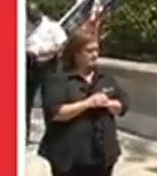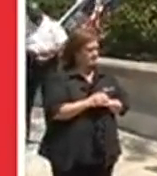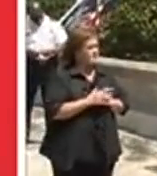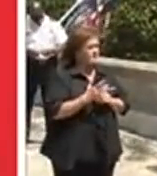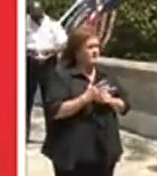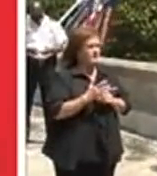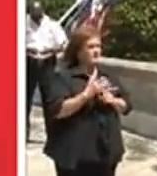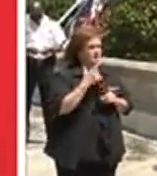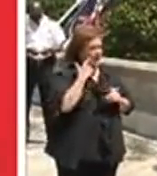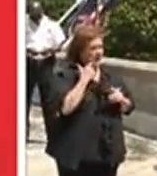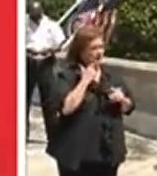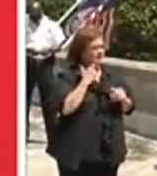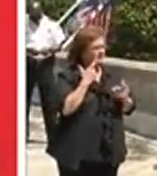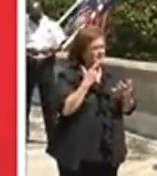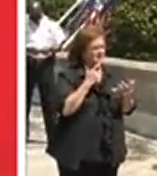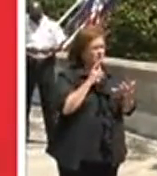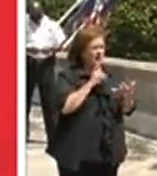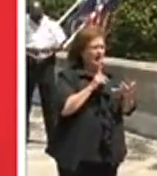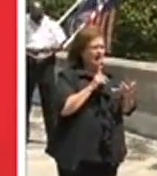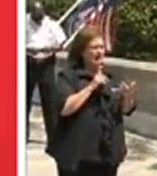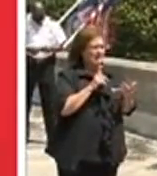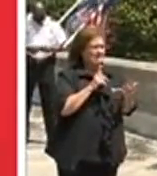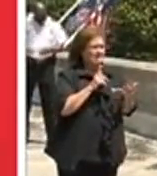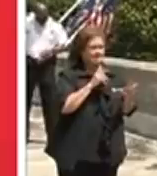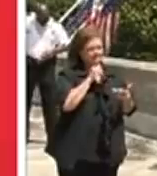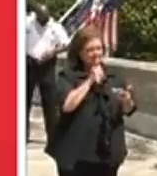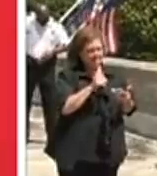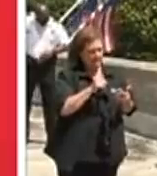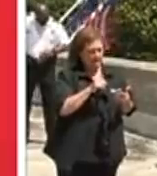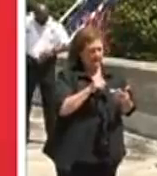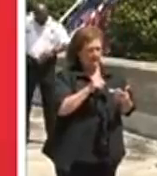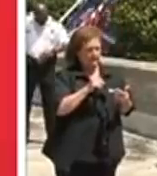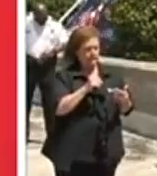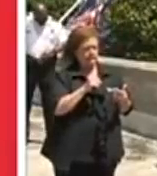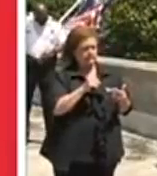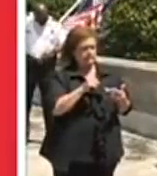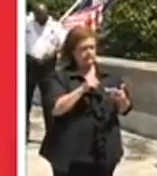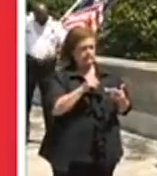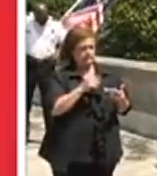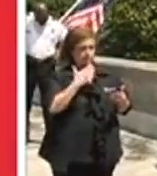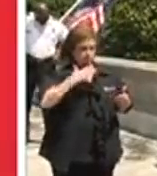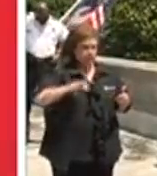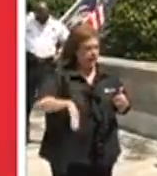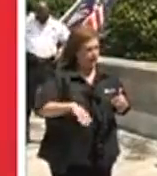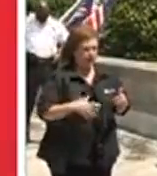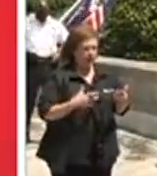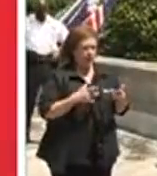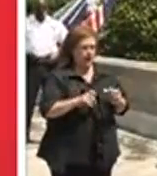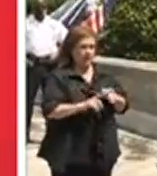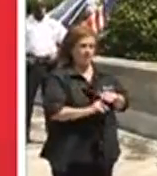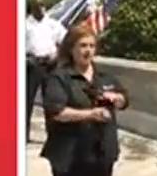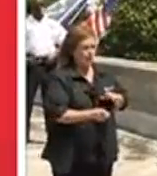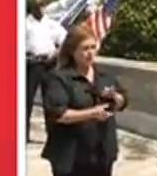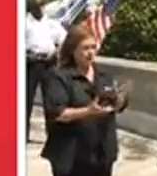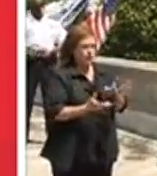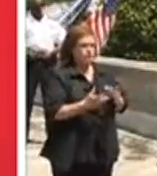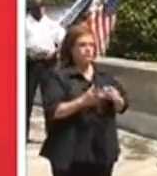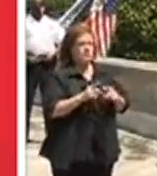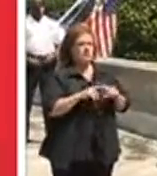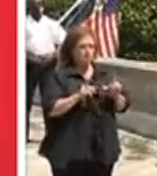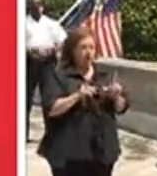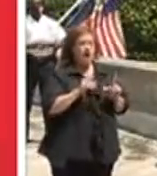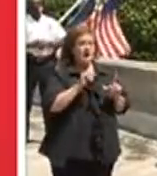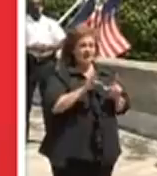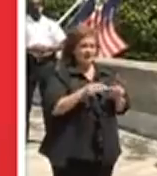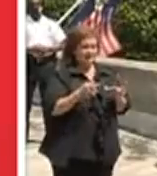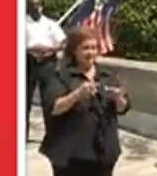This is a low-level storm. There will be no city-assisted evacuation pre-storm if, as you're referring to, there is localized